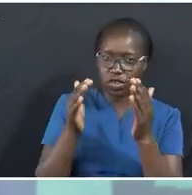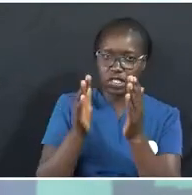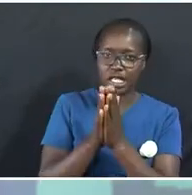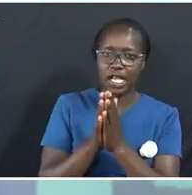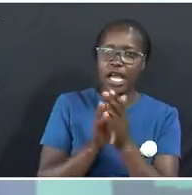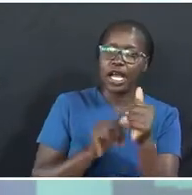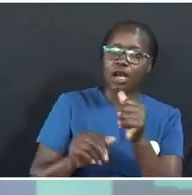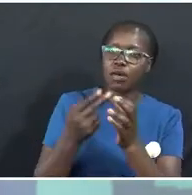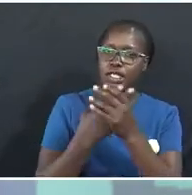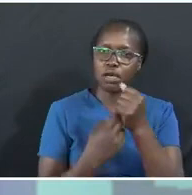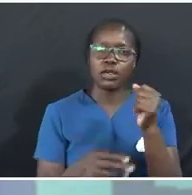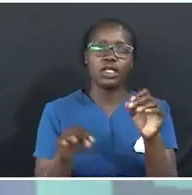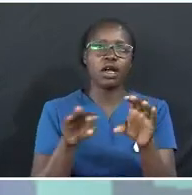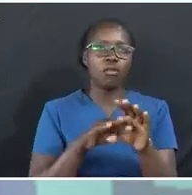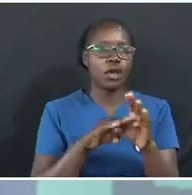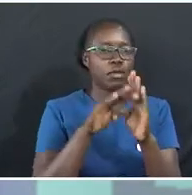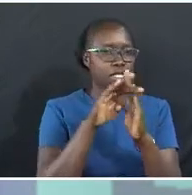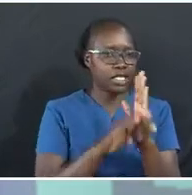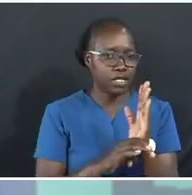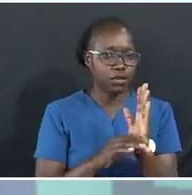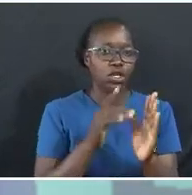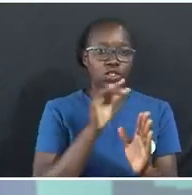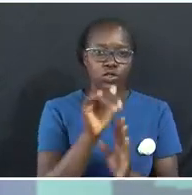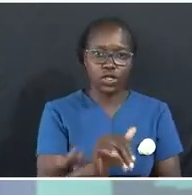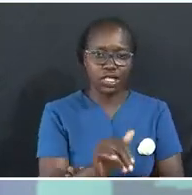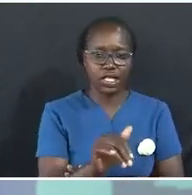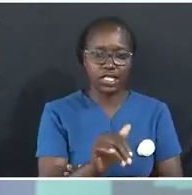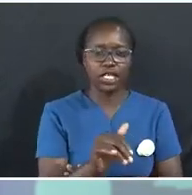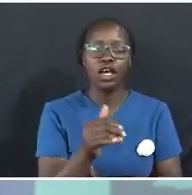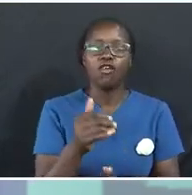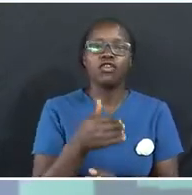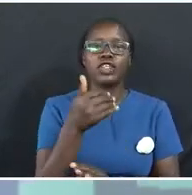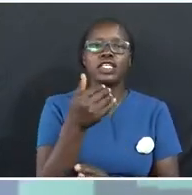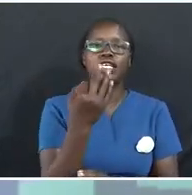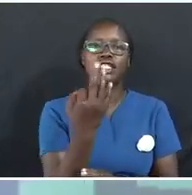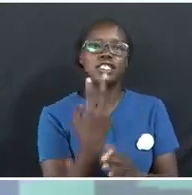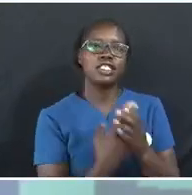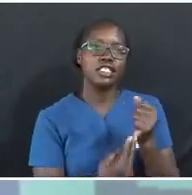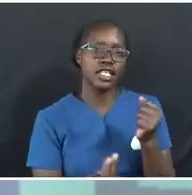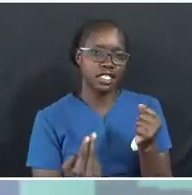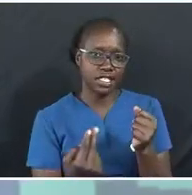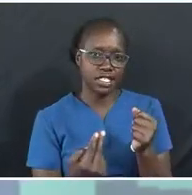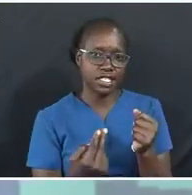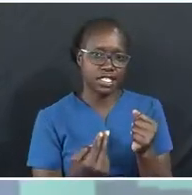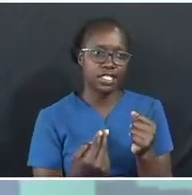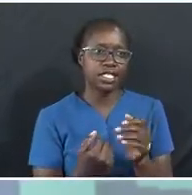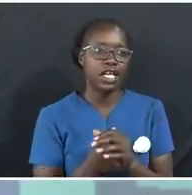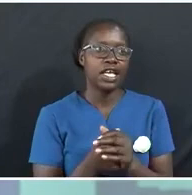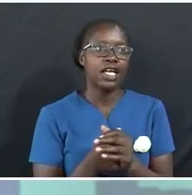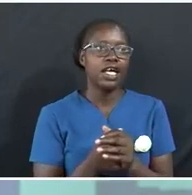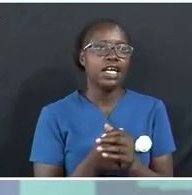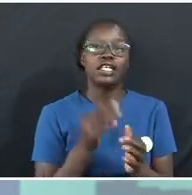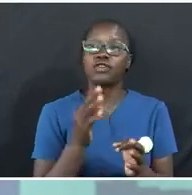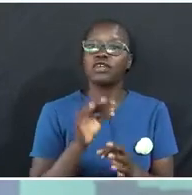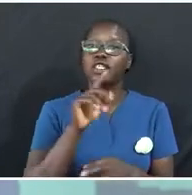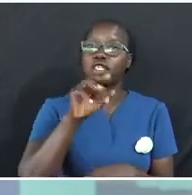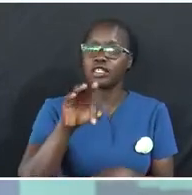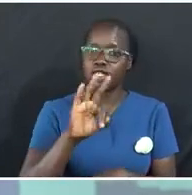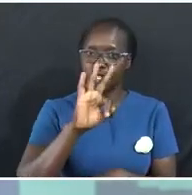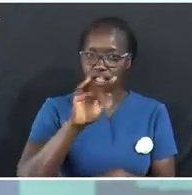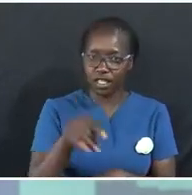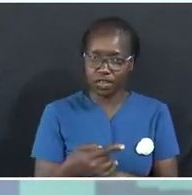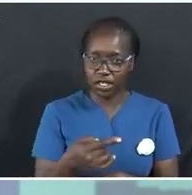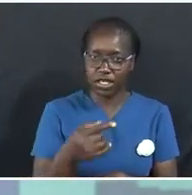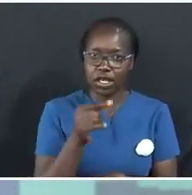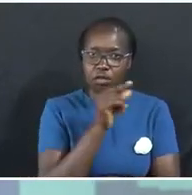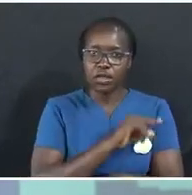our membership so that for the next 3 years, if your membership is 63,000, by the